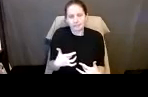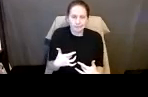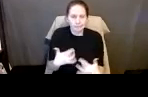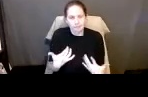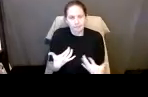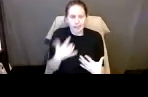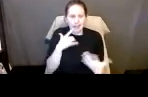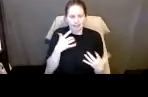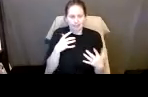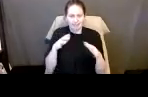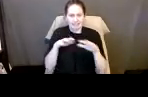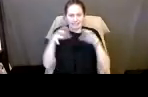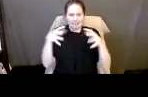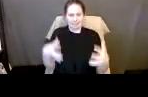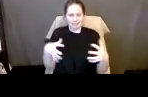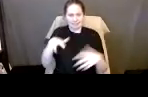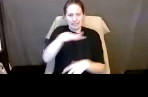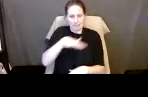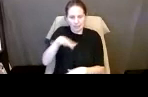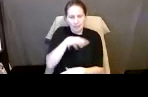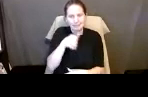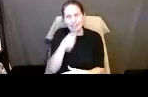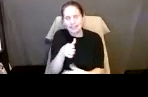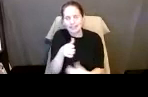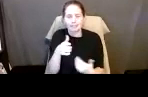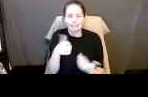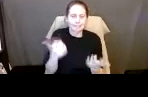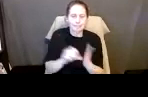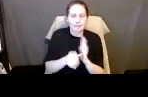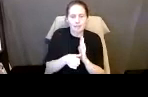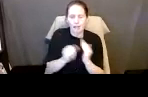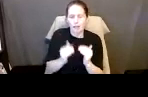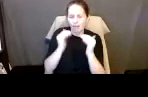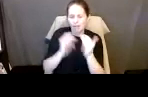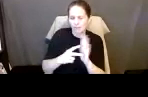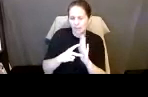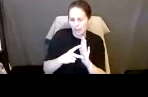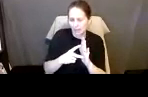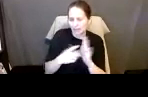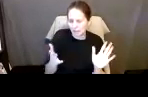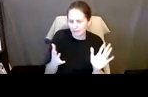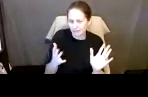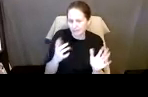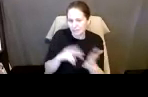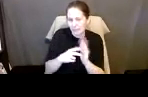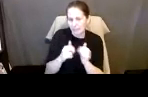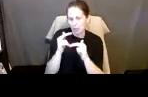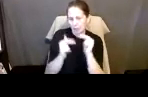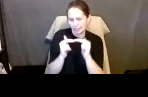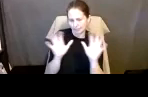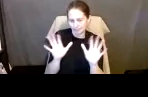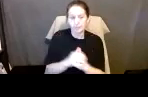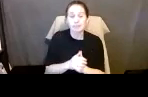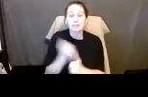enclosure, because those types of words don't come with, you know, added levels of meaning to them. Now, in the